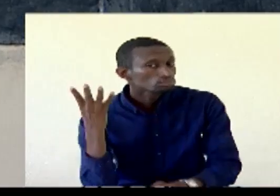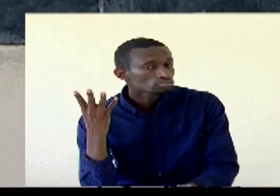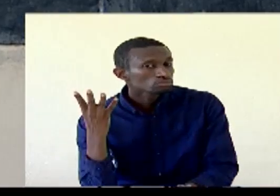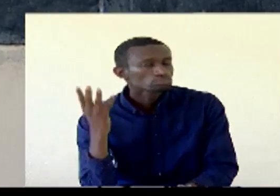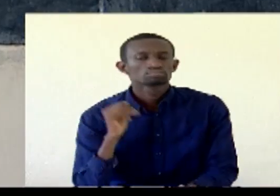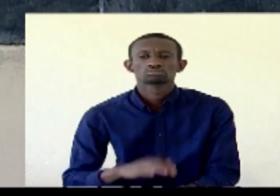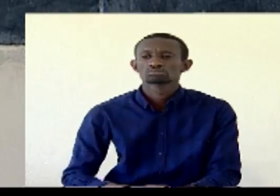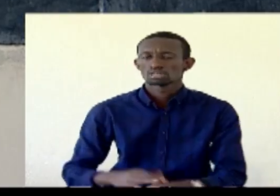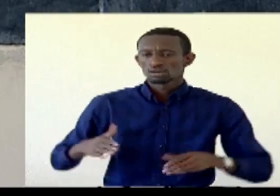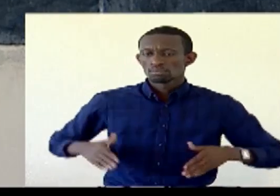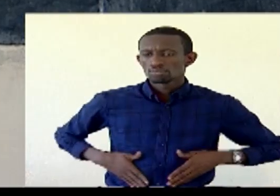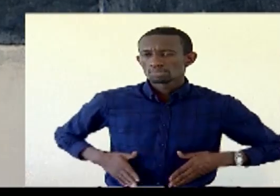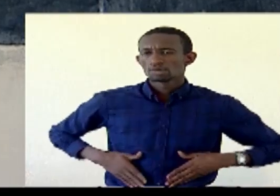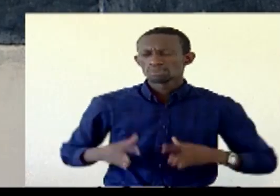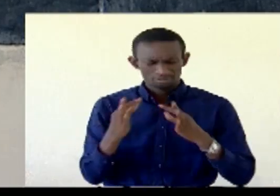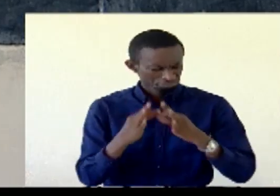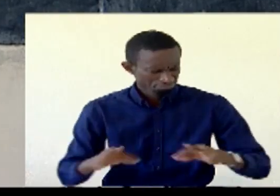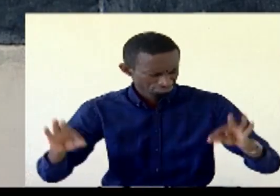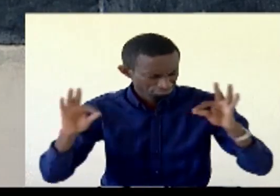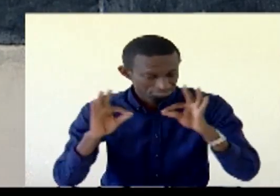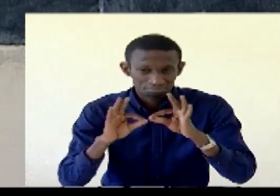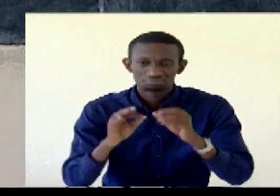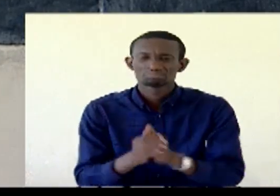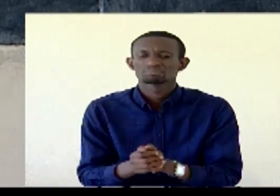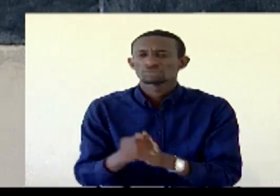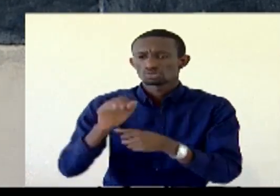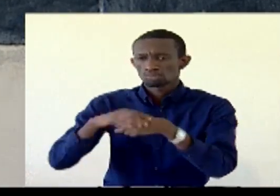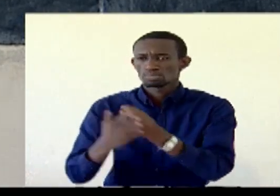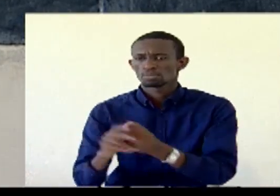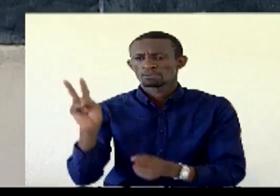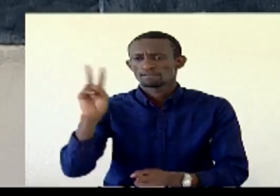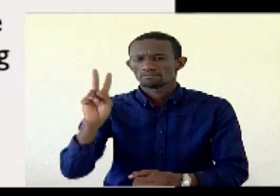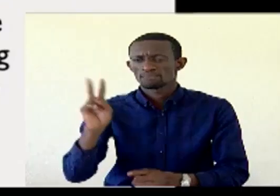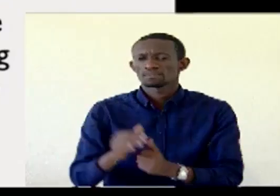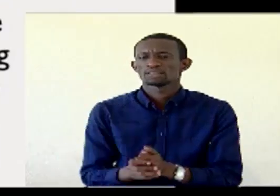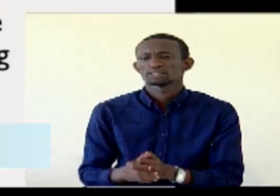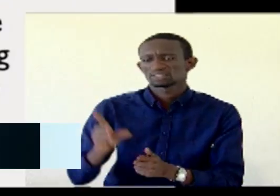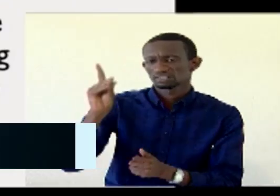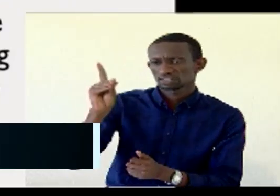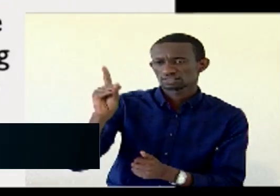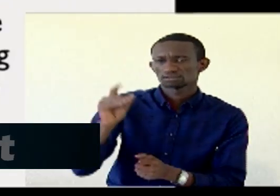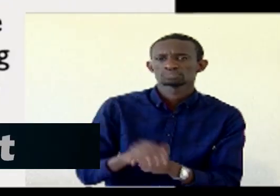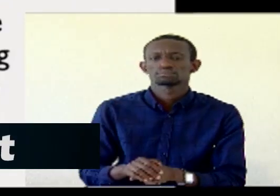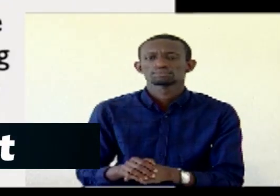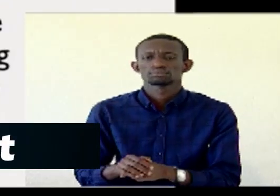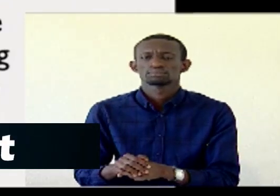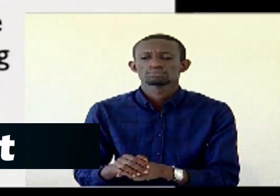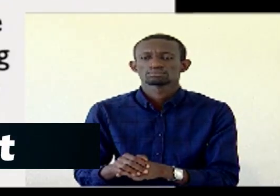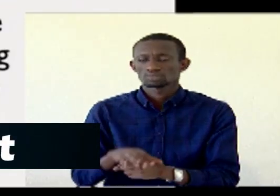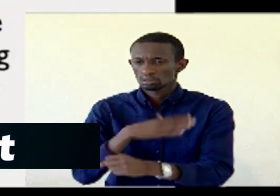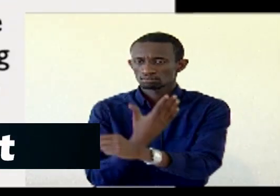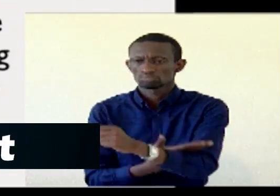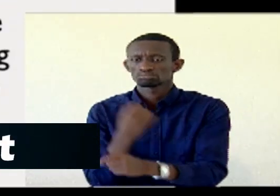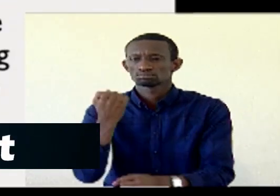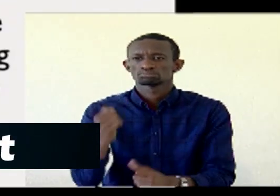the kidney is very important to make vitamin D active. It means that the kidney is the